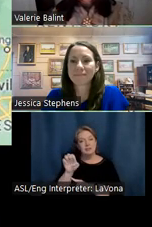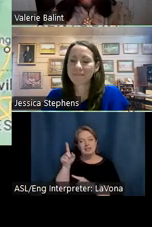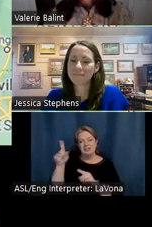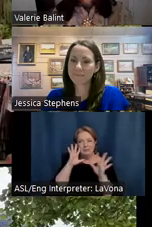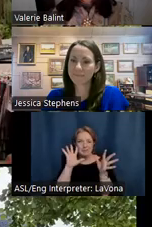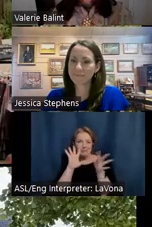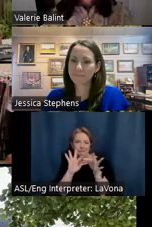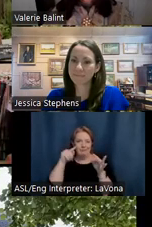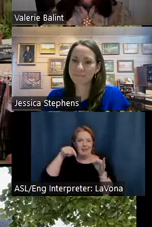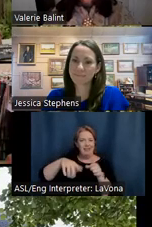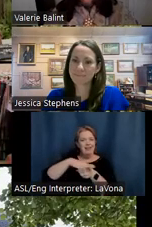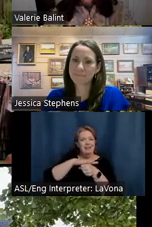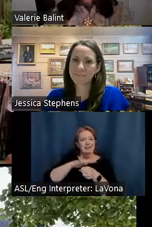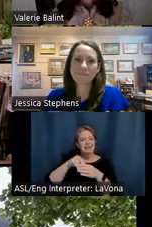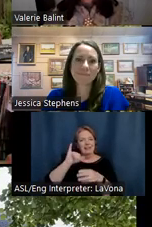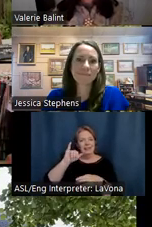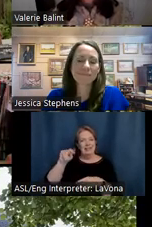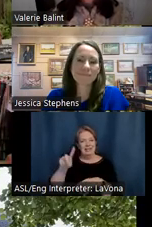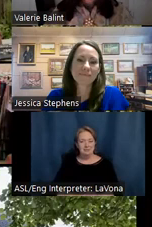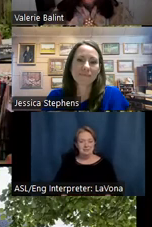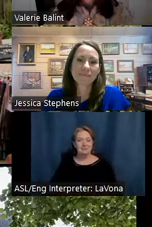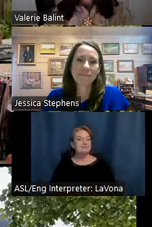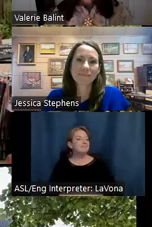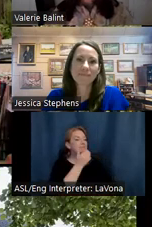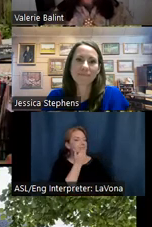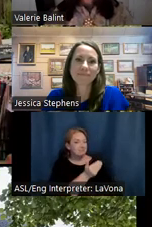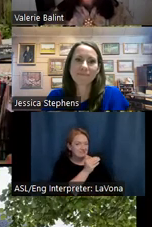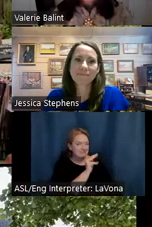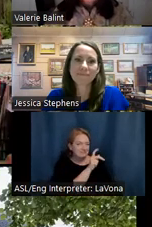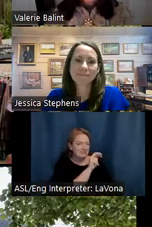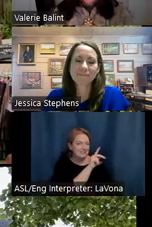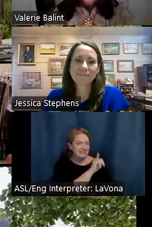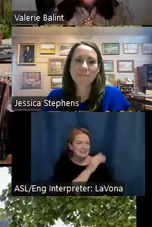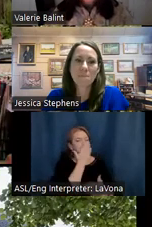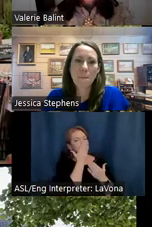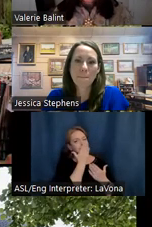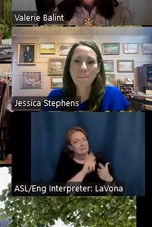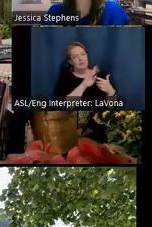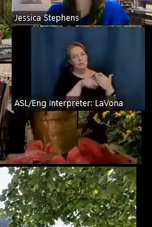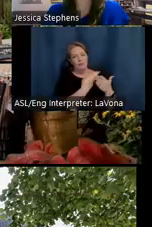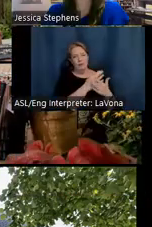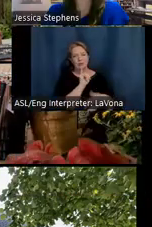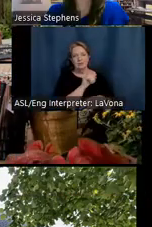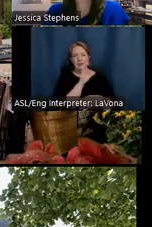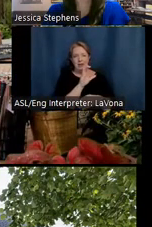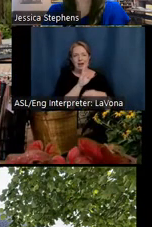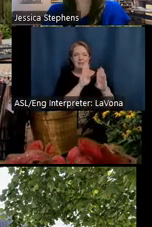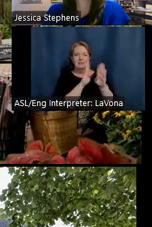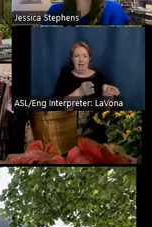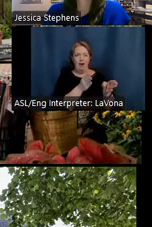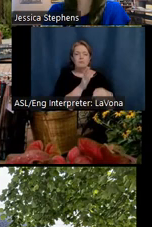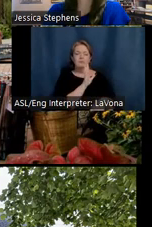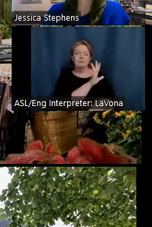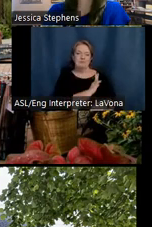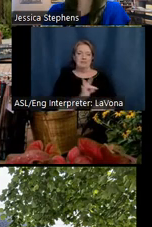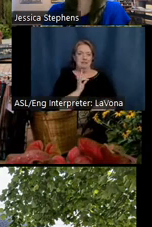area. Thank you, Mackenzie, to you and everyone involved at the James Passel House for spearheading this third year